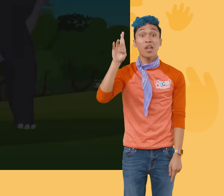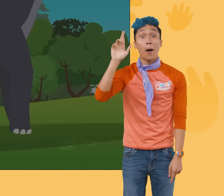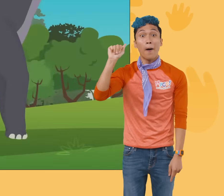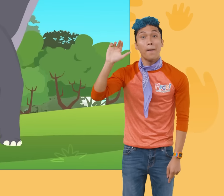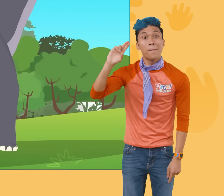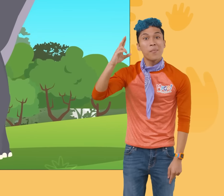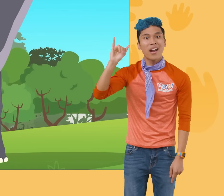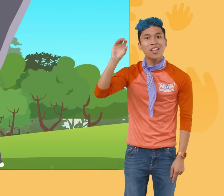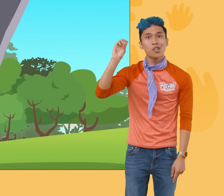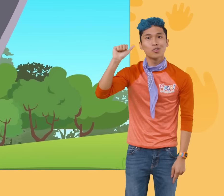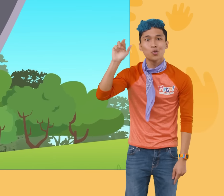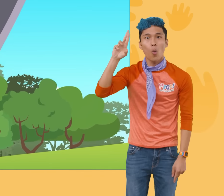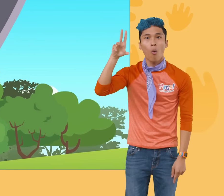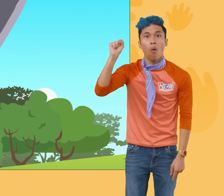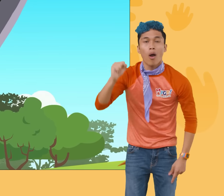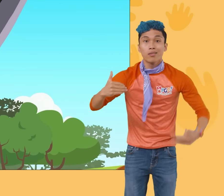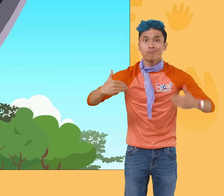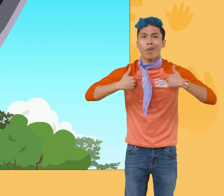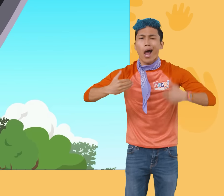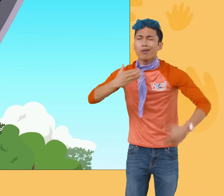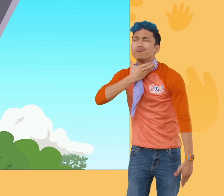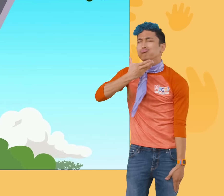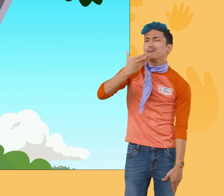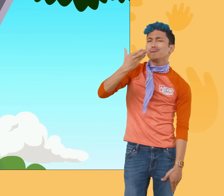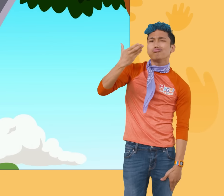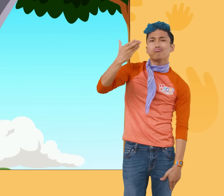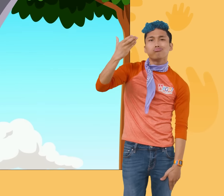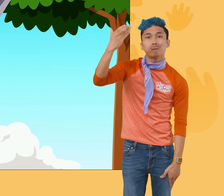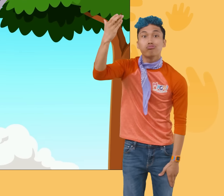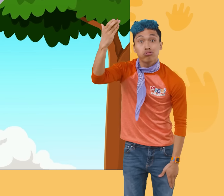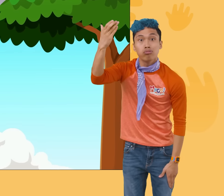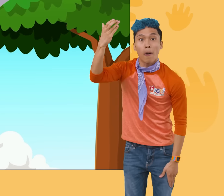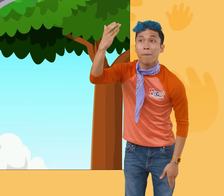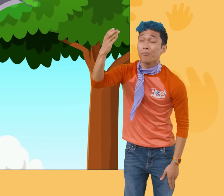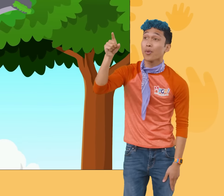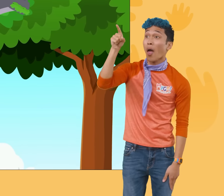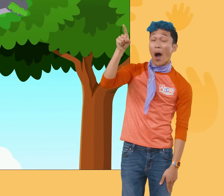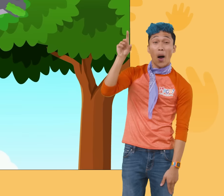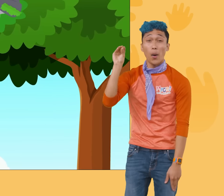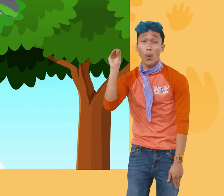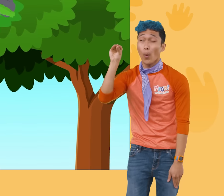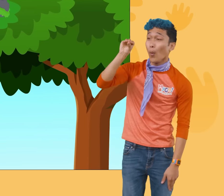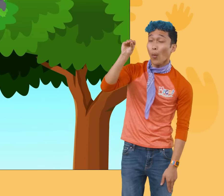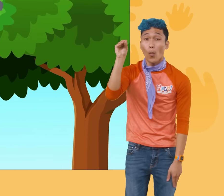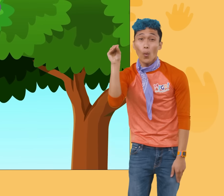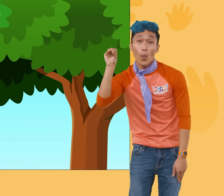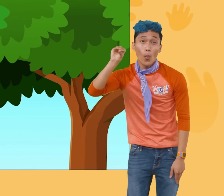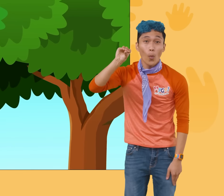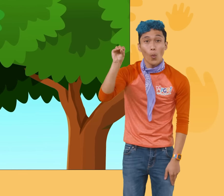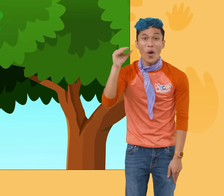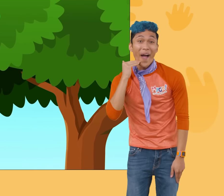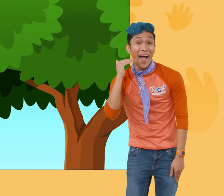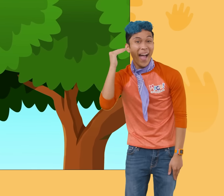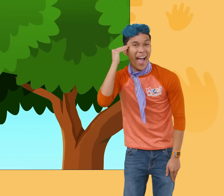The Brachiosaurus had a really long neck, and at the end was an itty bitty